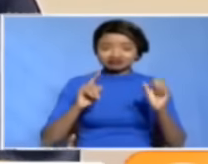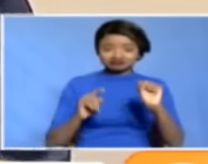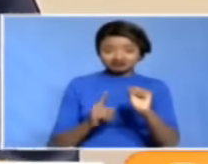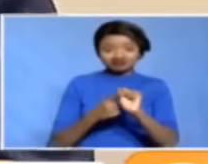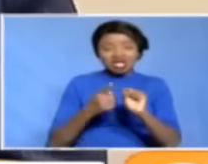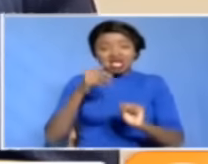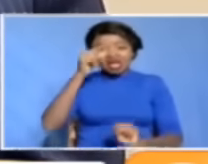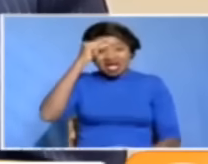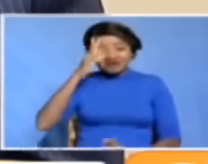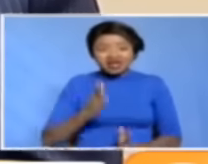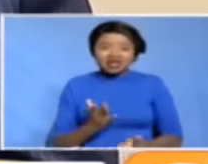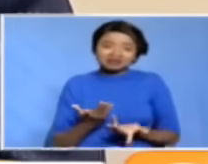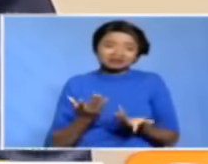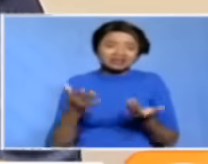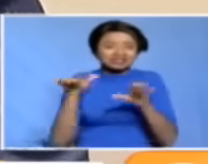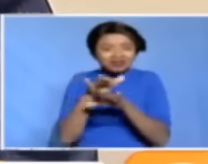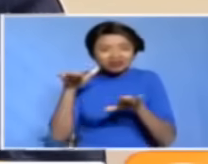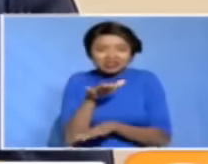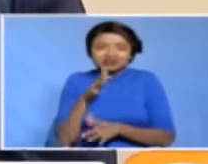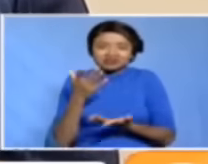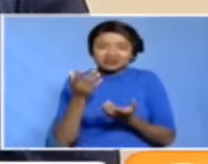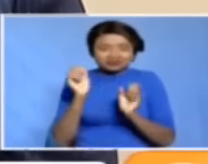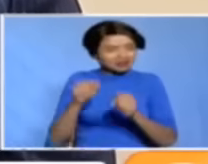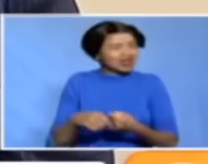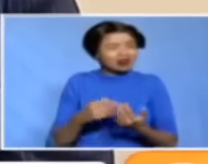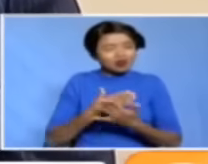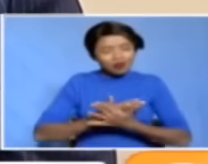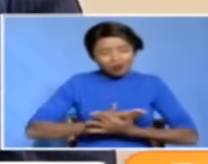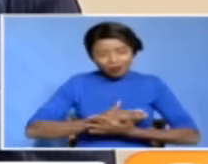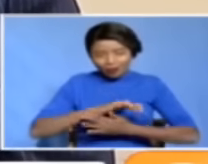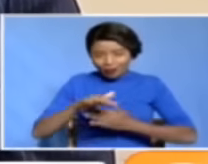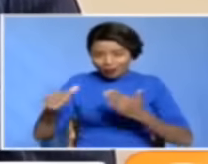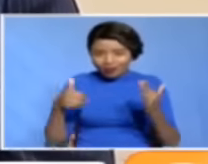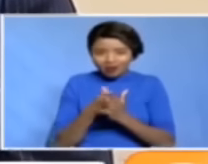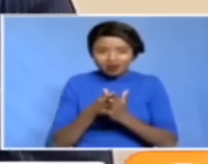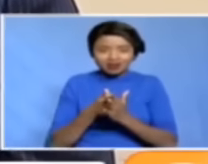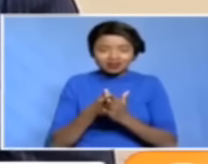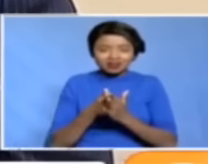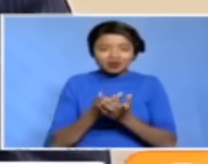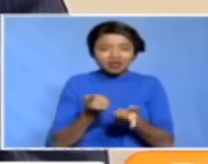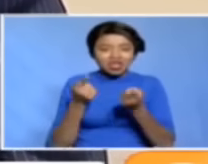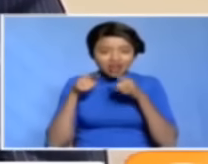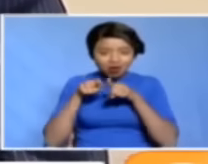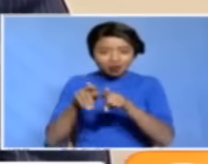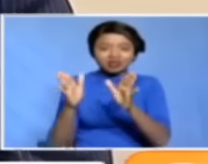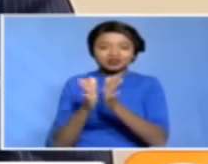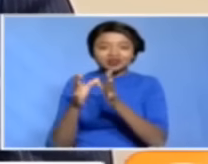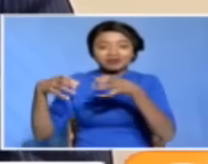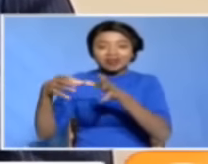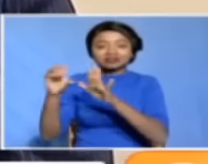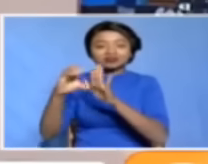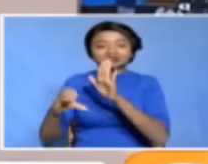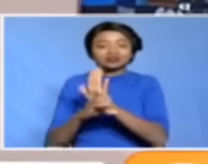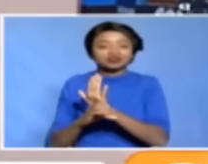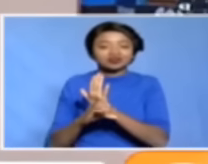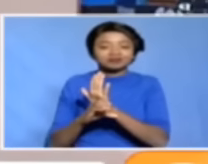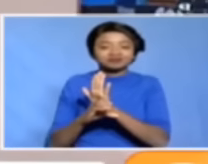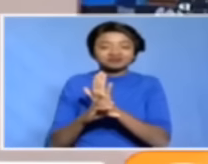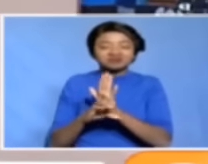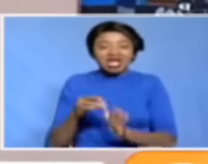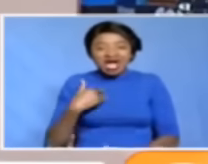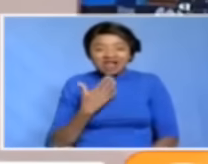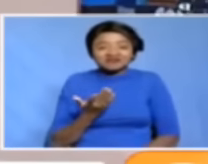running mate and the presidential candidate, all will be done in accordance with our party constitution. So there's no